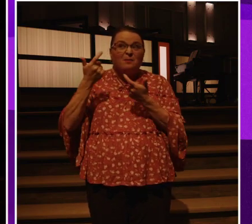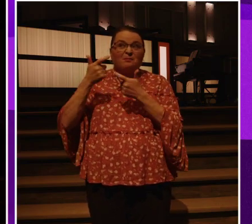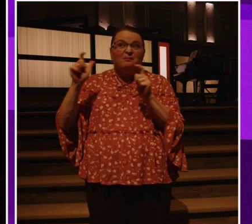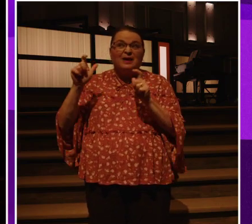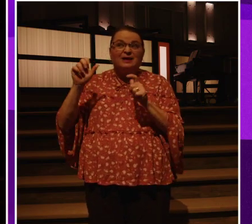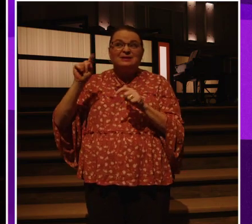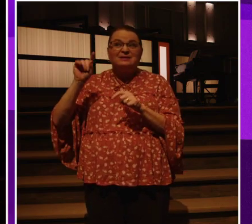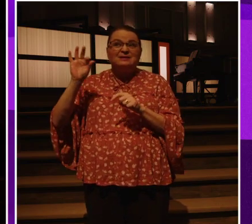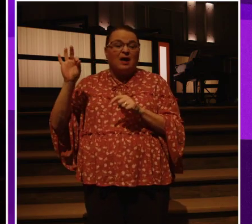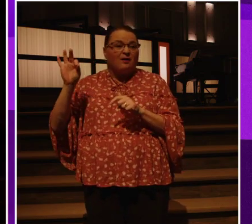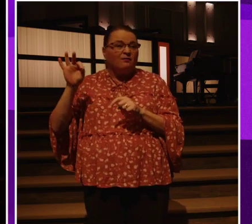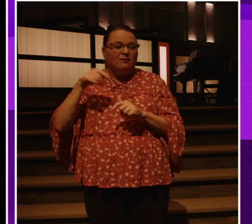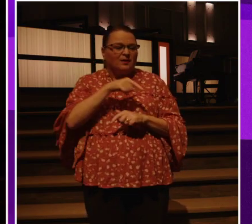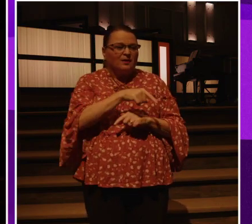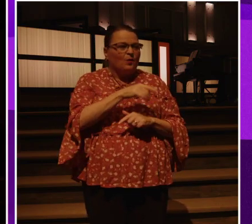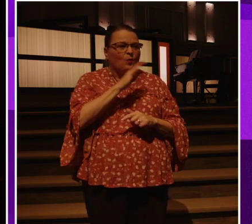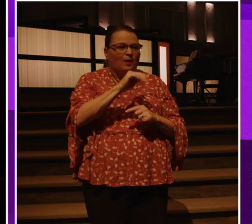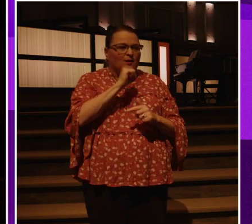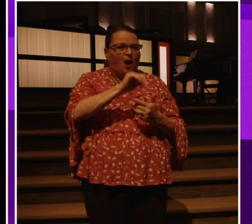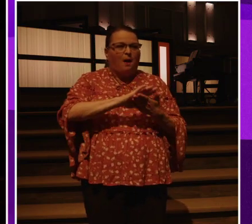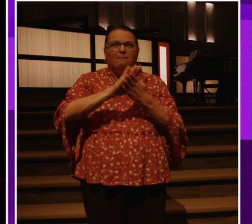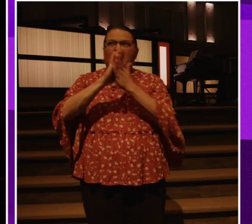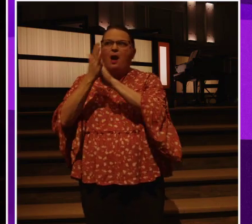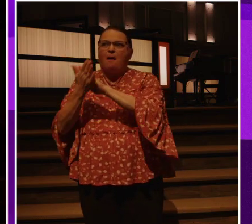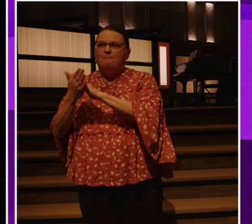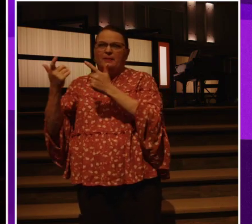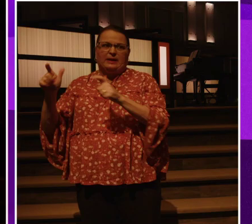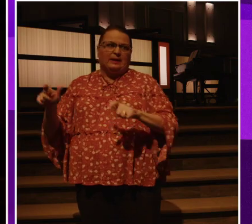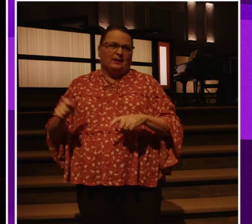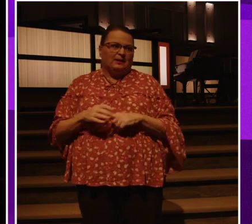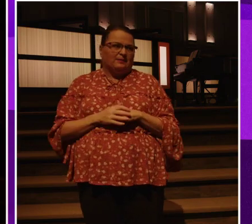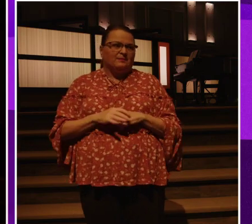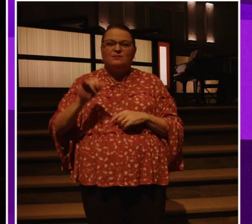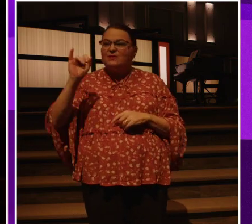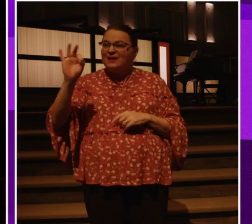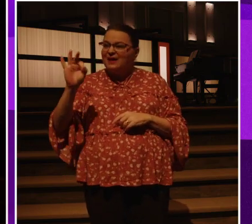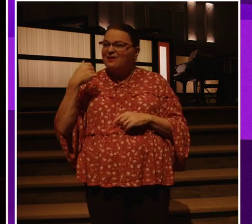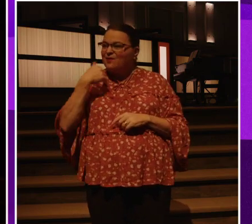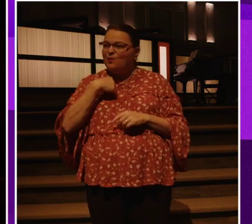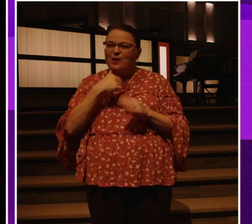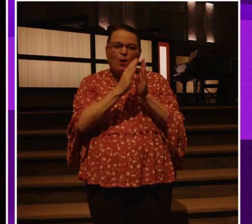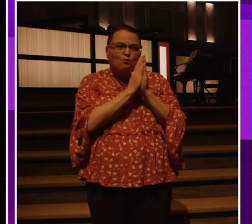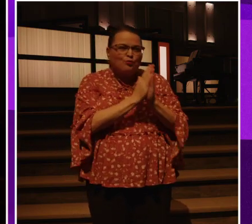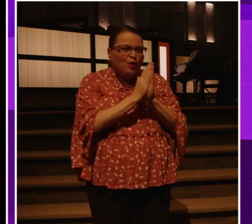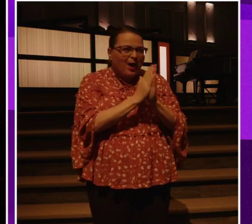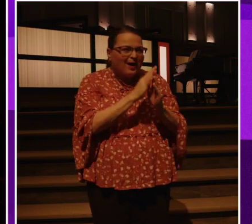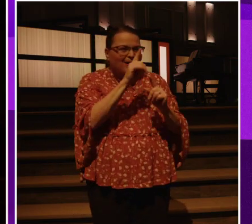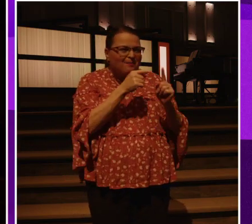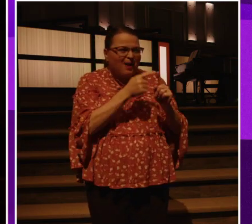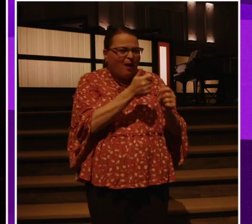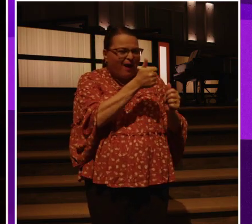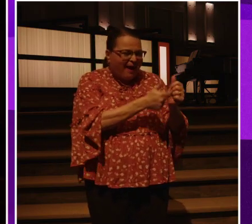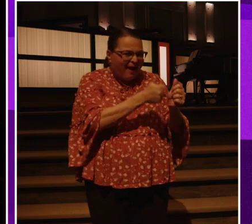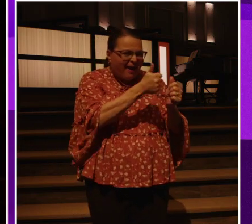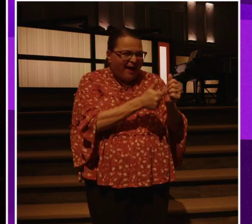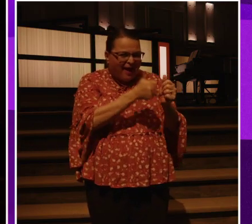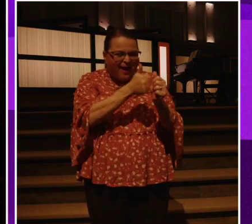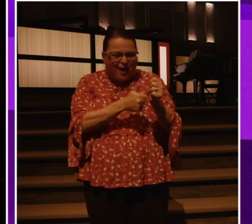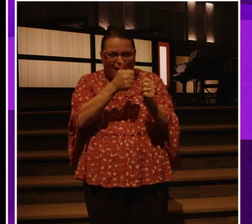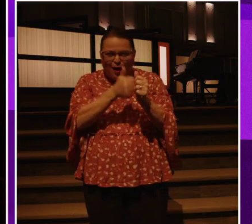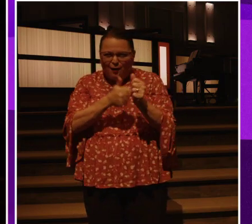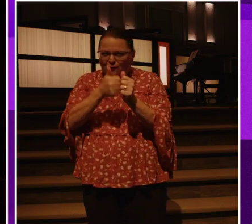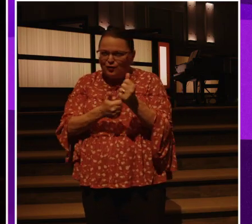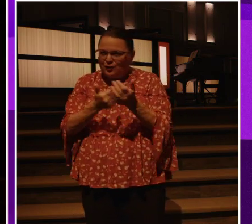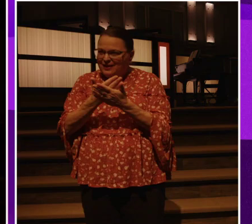stuff. Maybe if we prayed about every little thing, we would not be